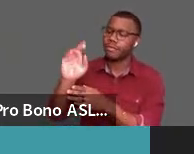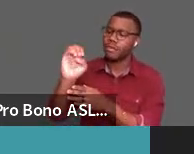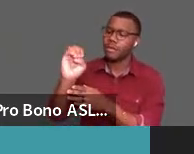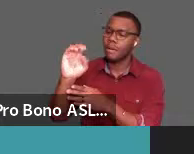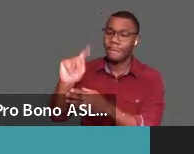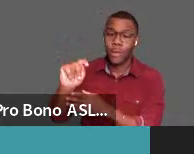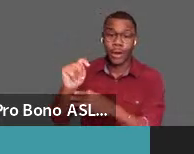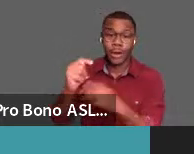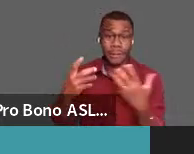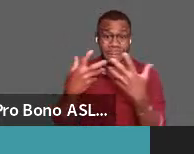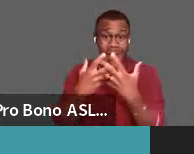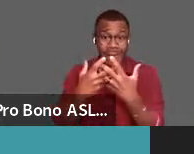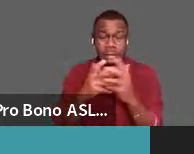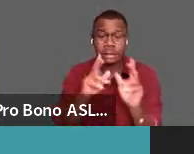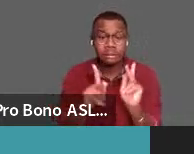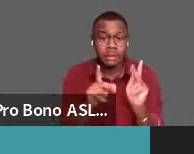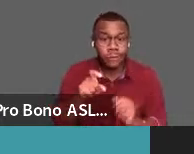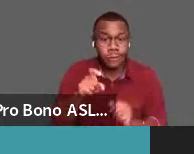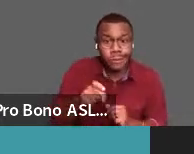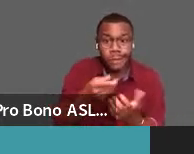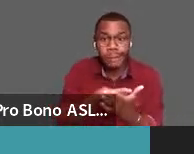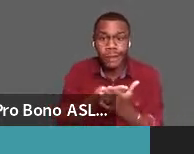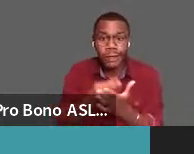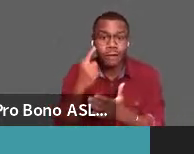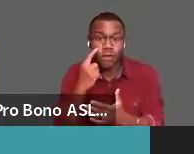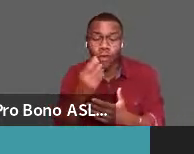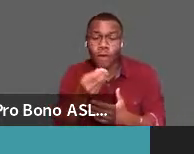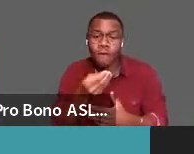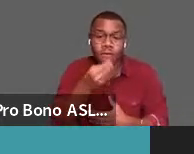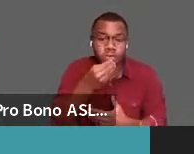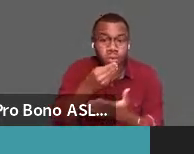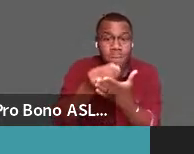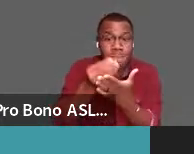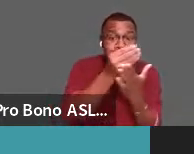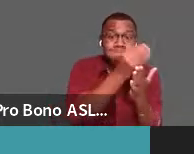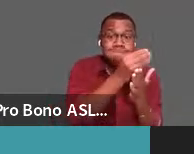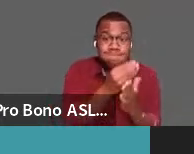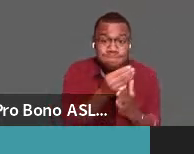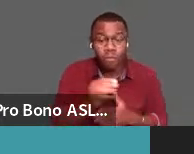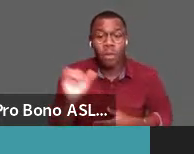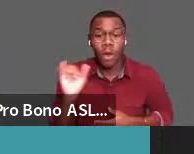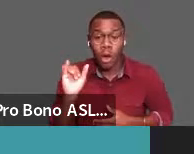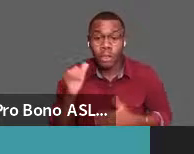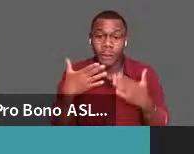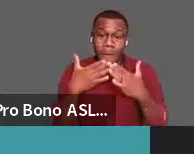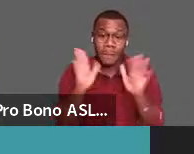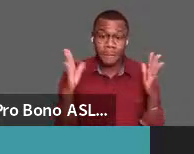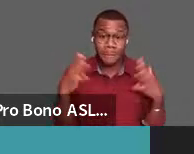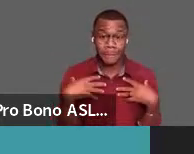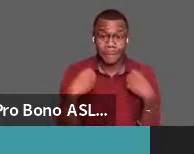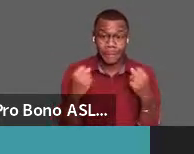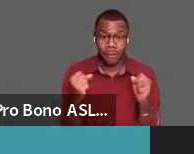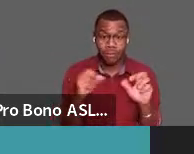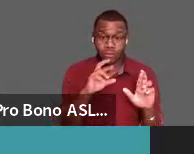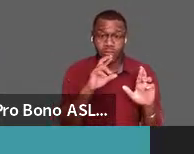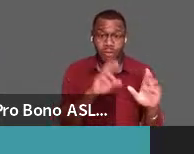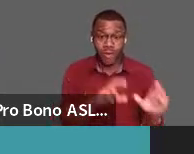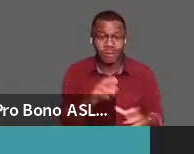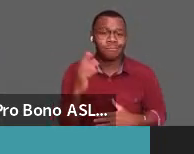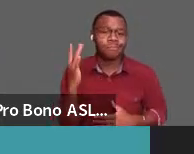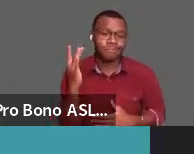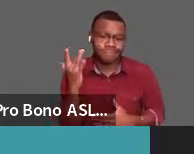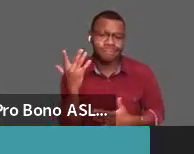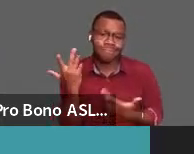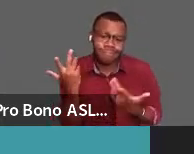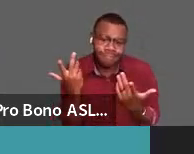food, to obviously public health response in terms of COVID. And